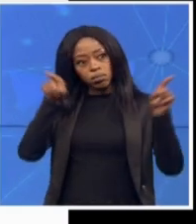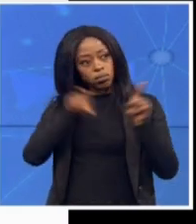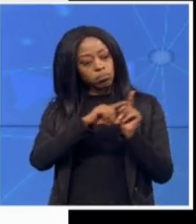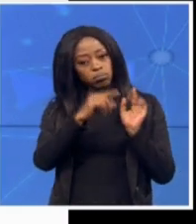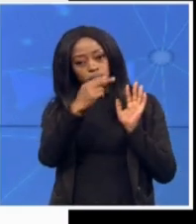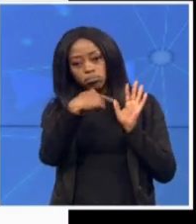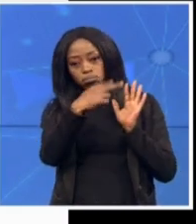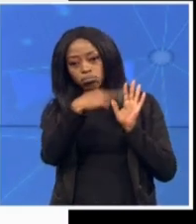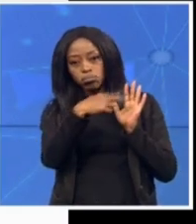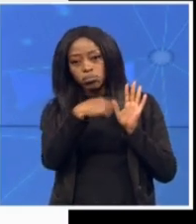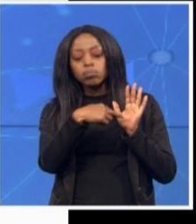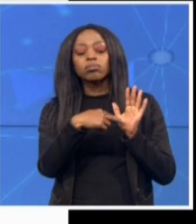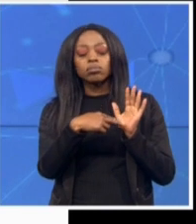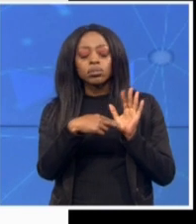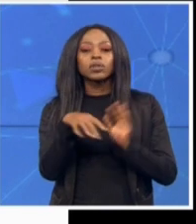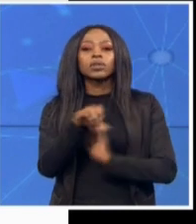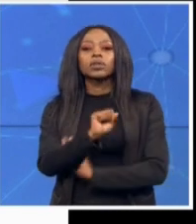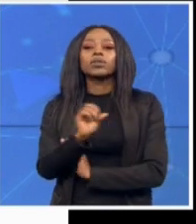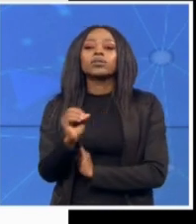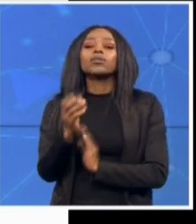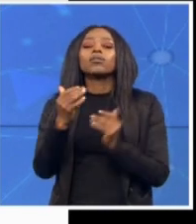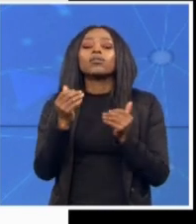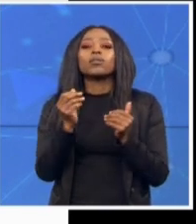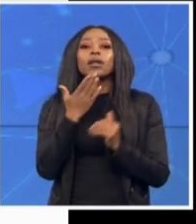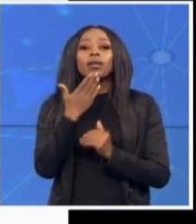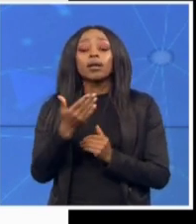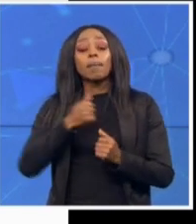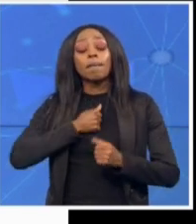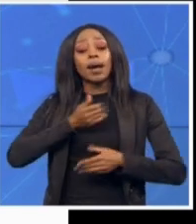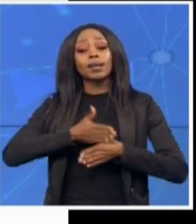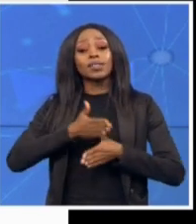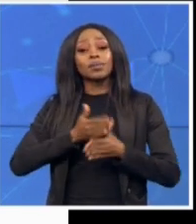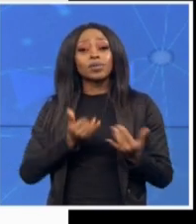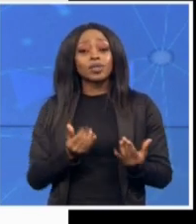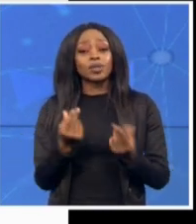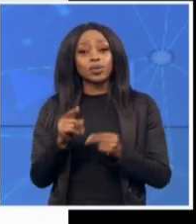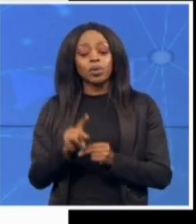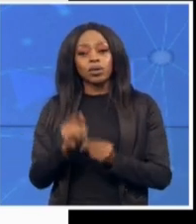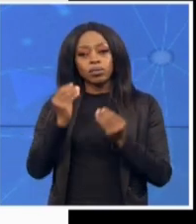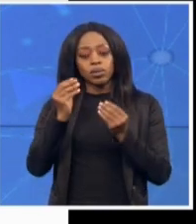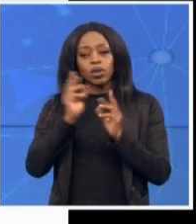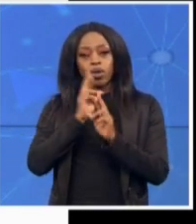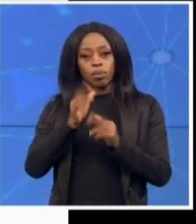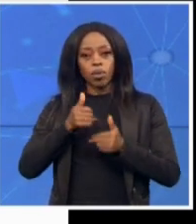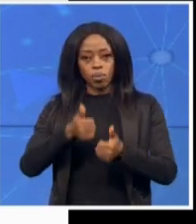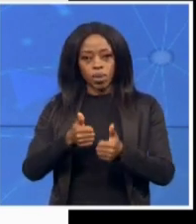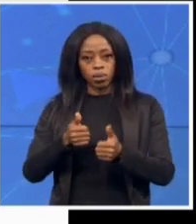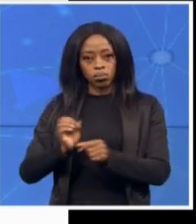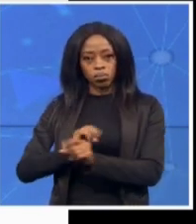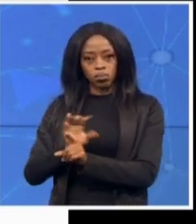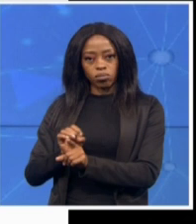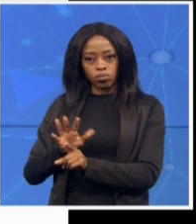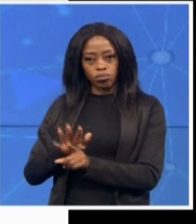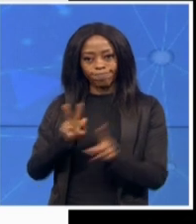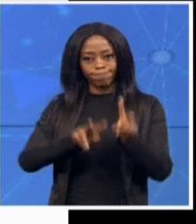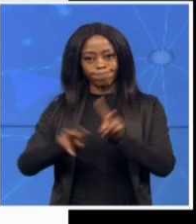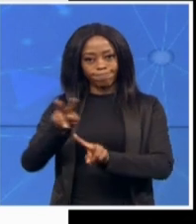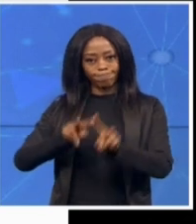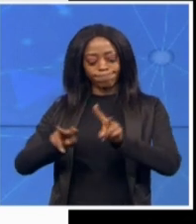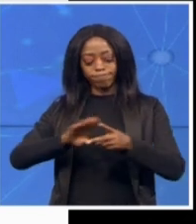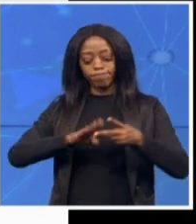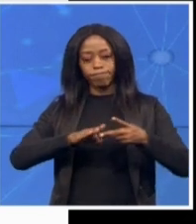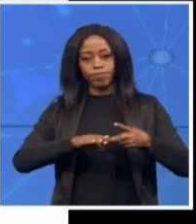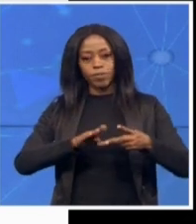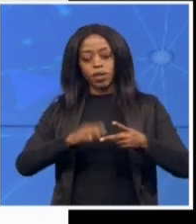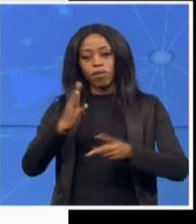So my job today is to give an update on the COVID surveillance. Secondly, also our fourth wave response. Then the